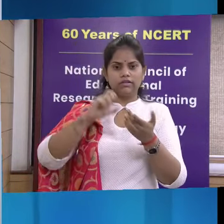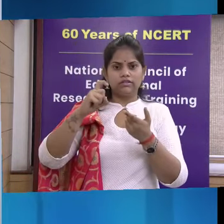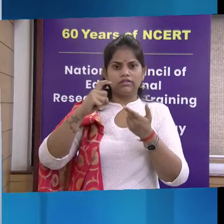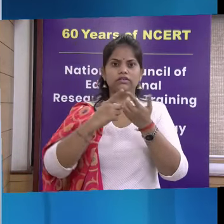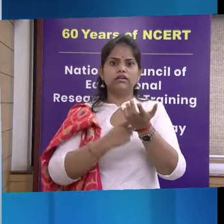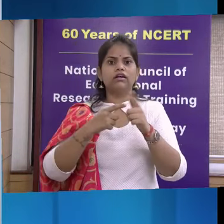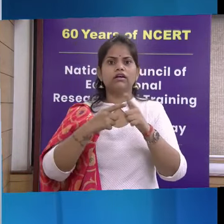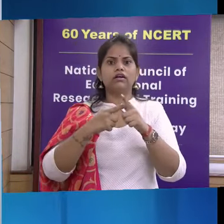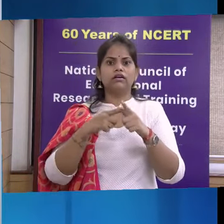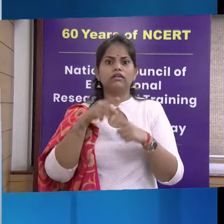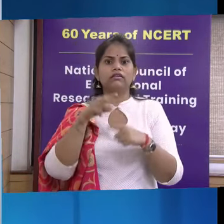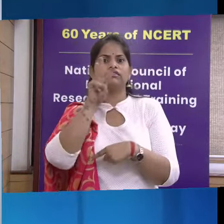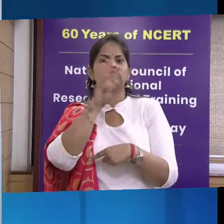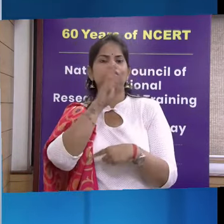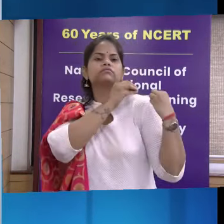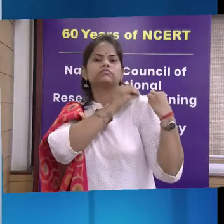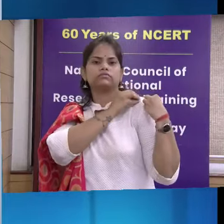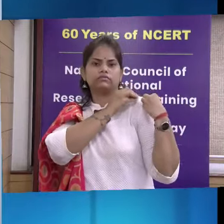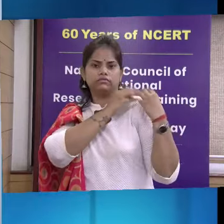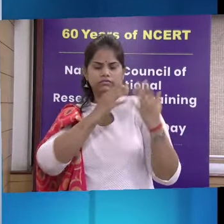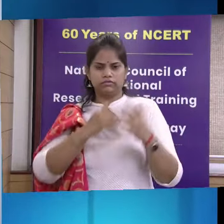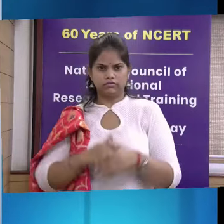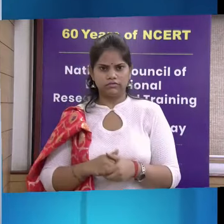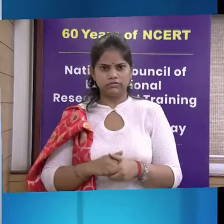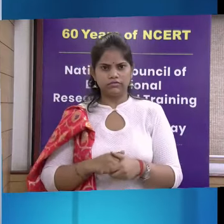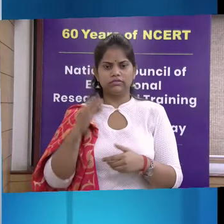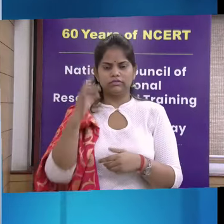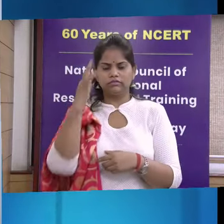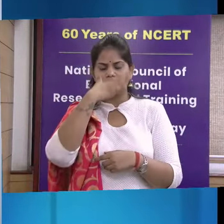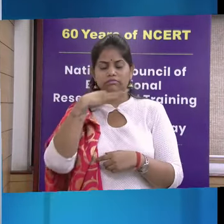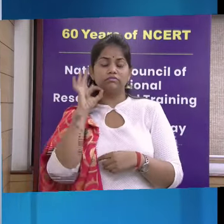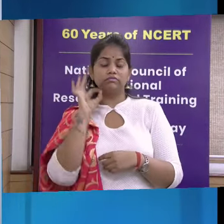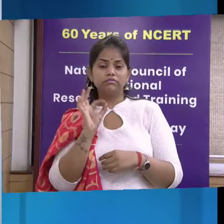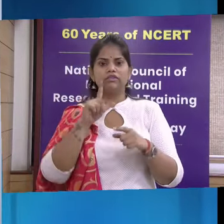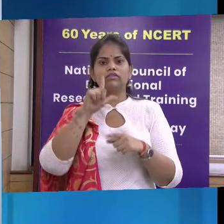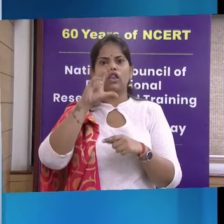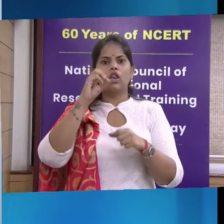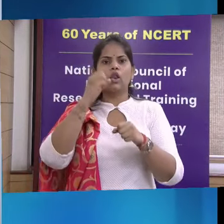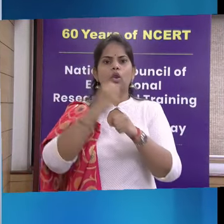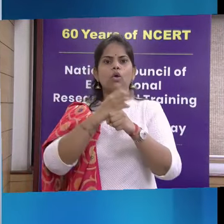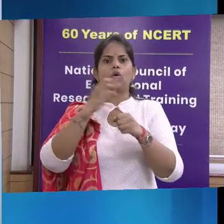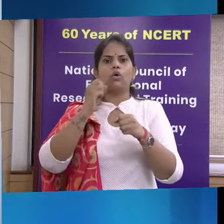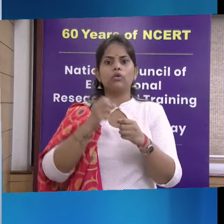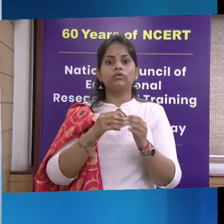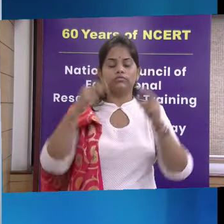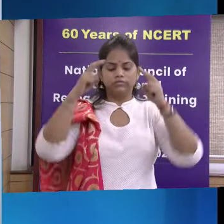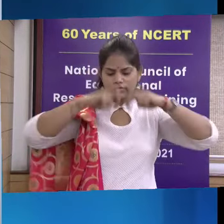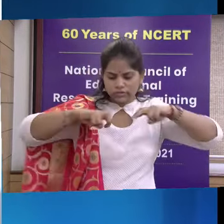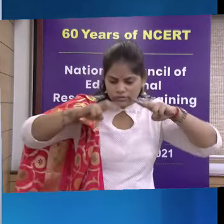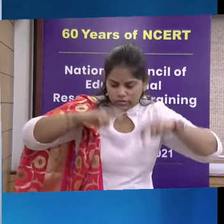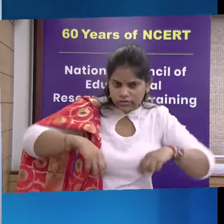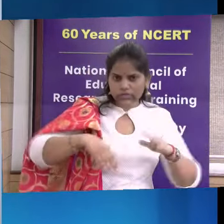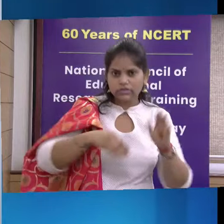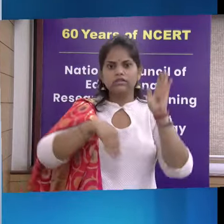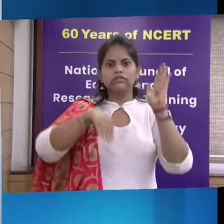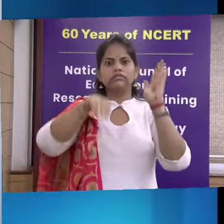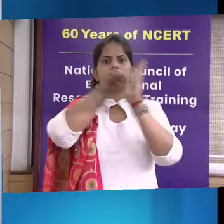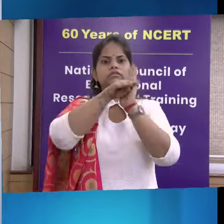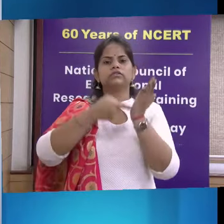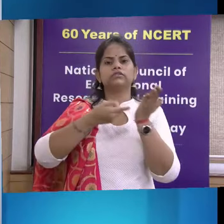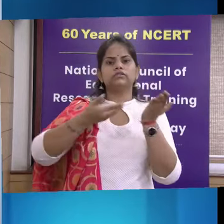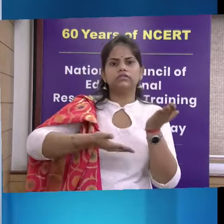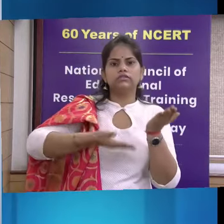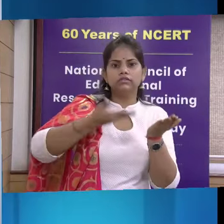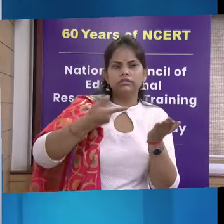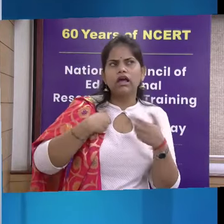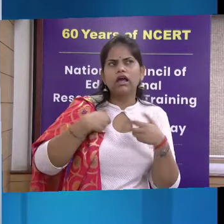duties as symbolized in its beautiful logo: research, development, and training. I firmly